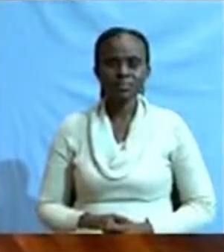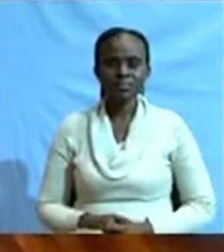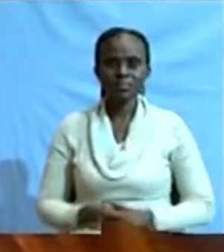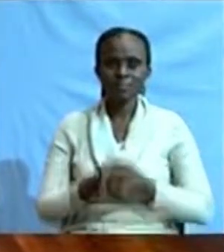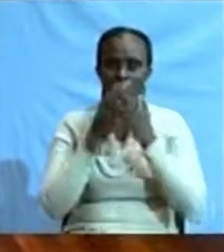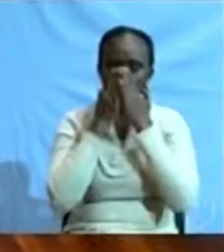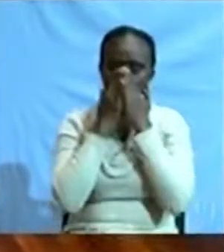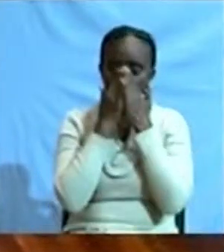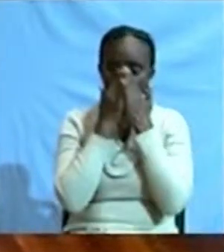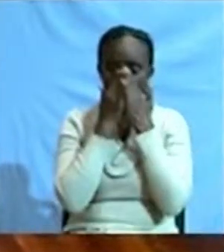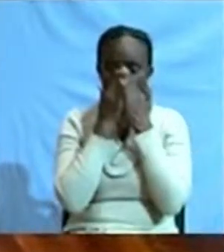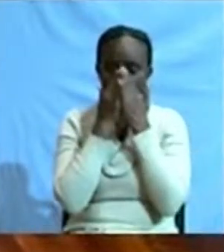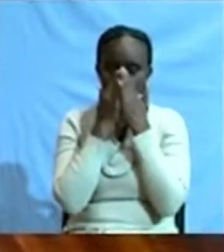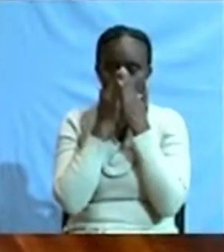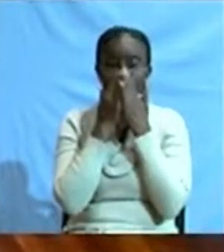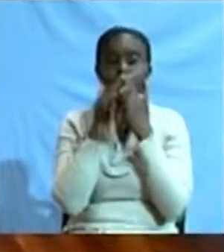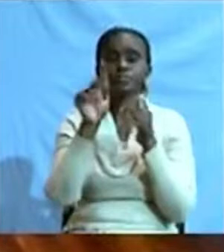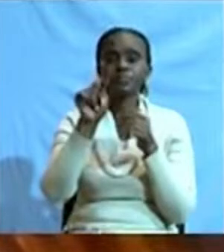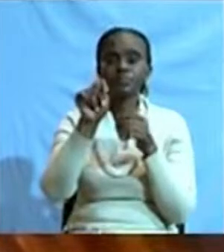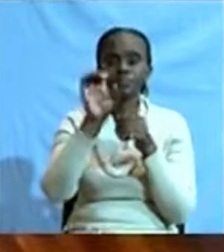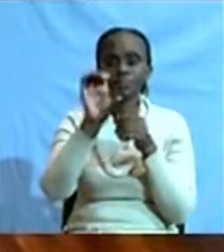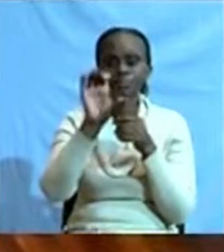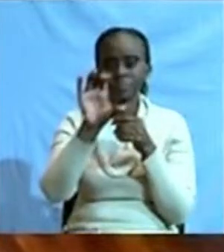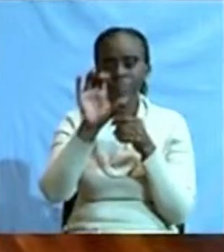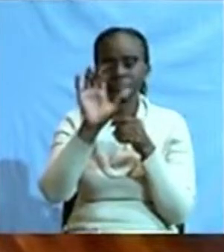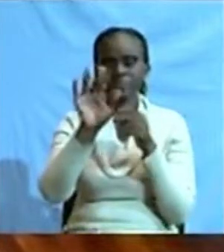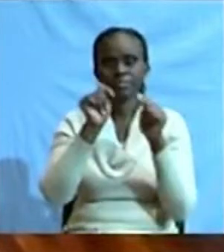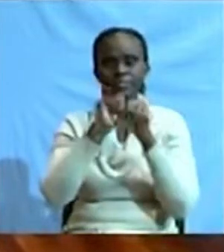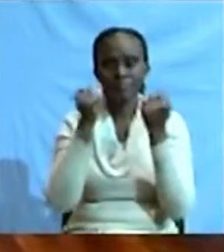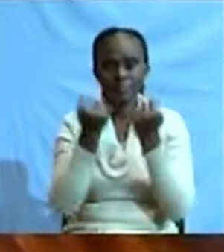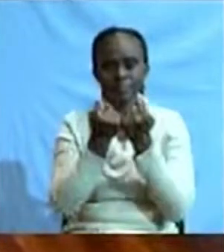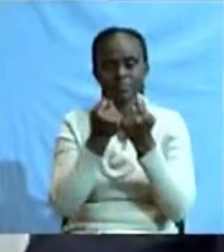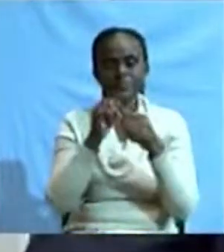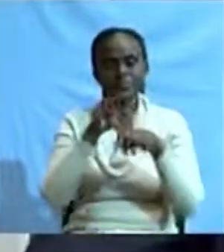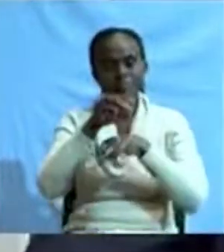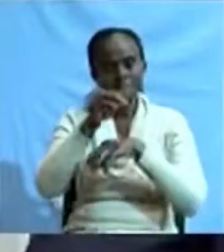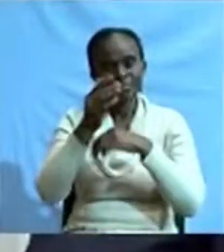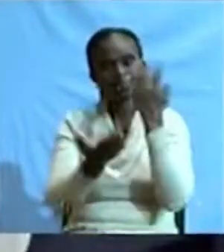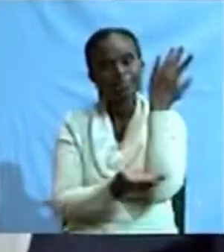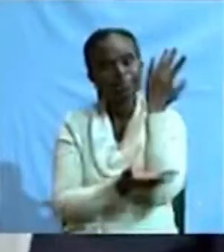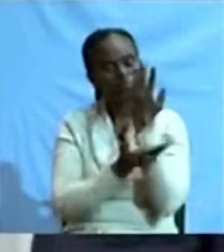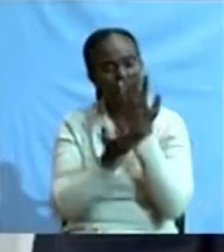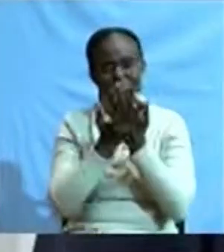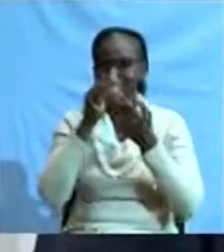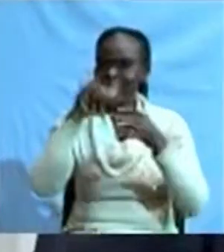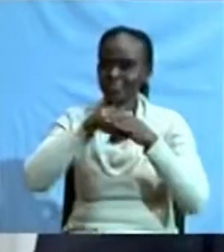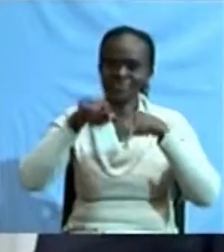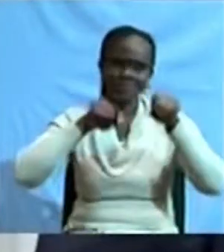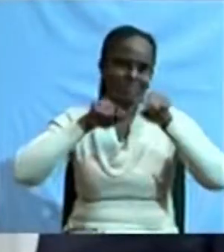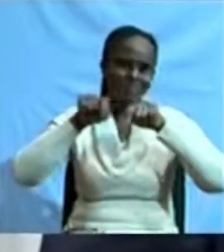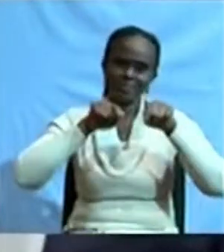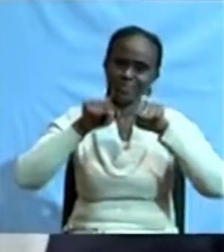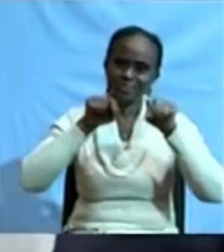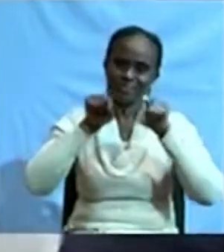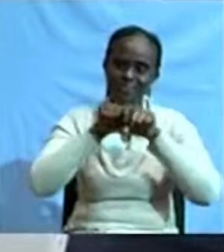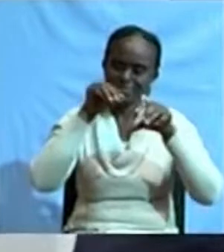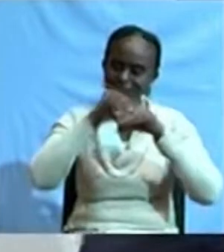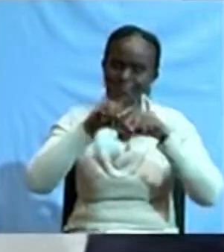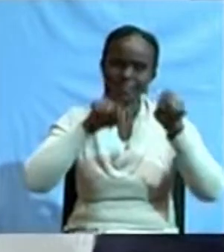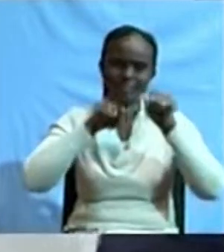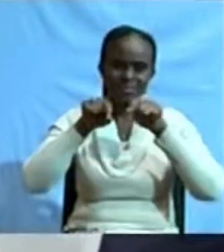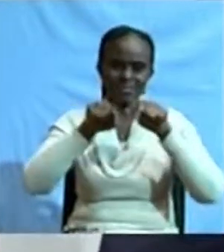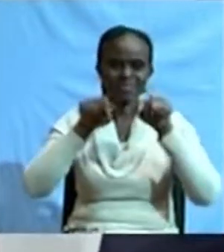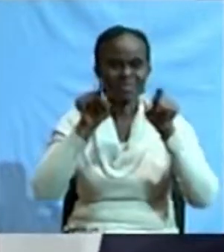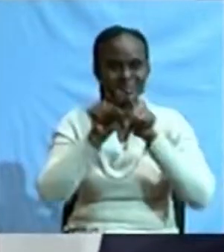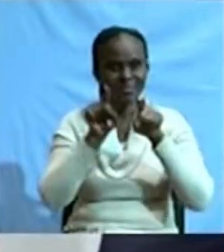TC, your team, my advice is for you to improve your internal controls, and the internal controls